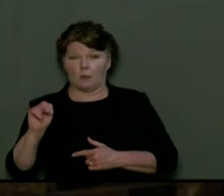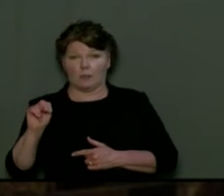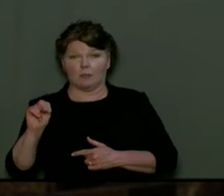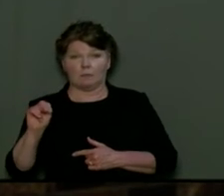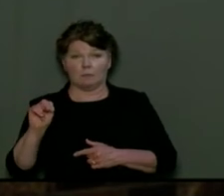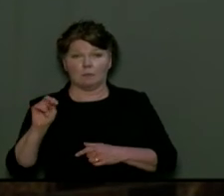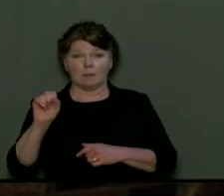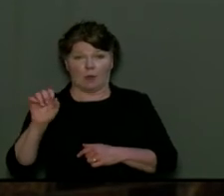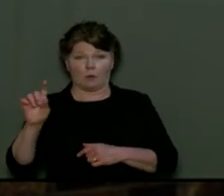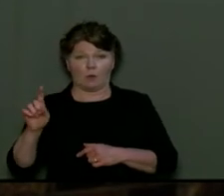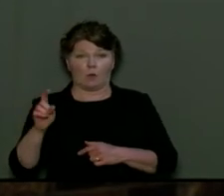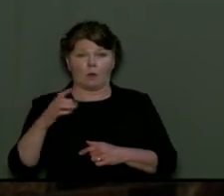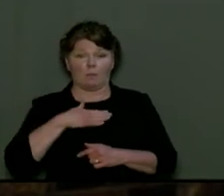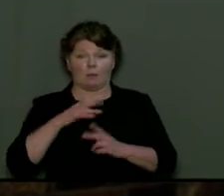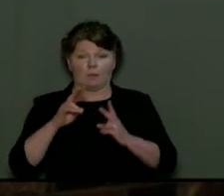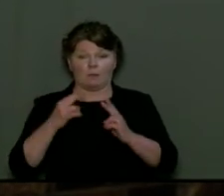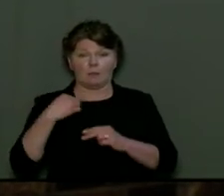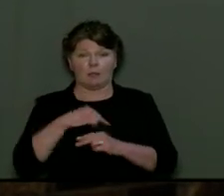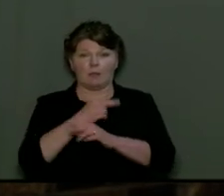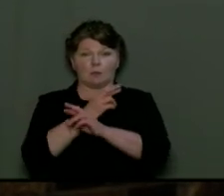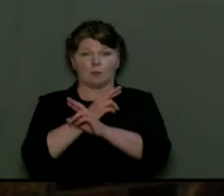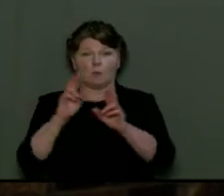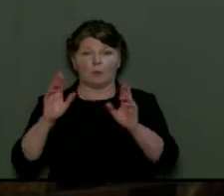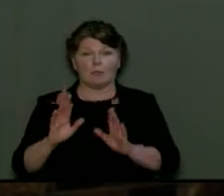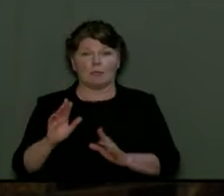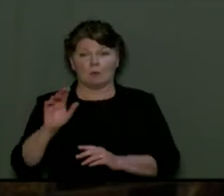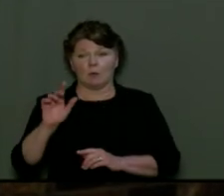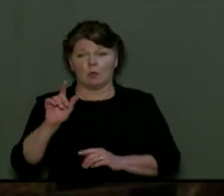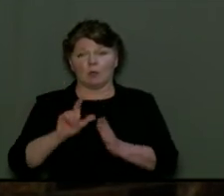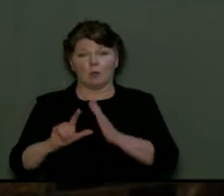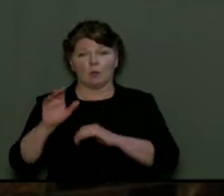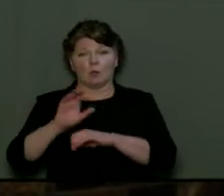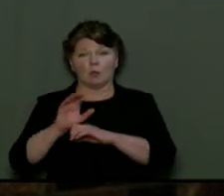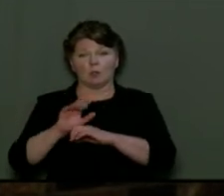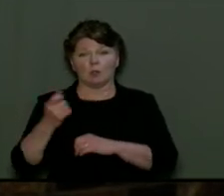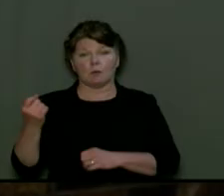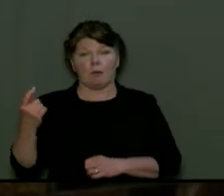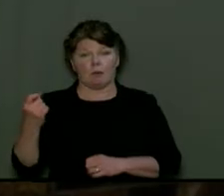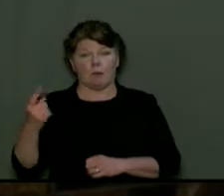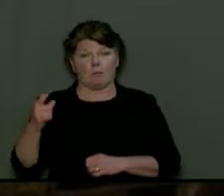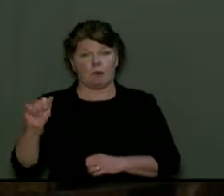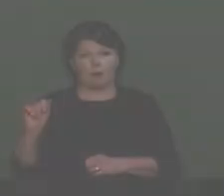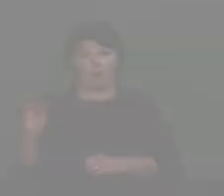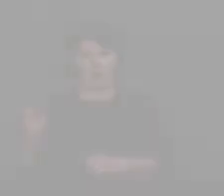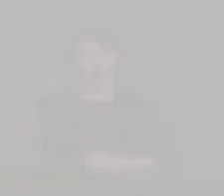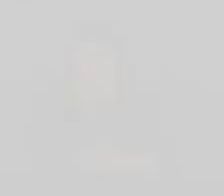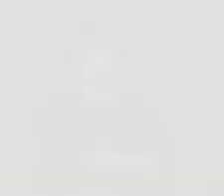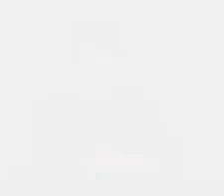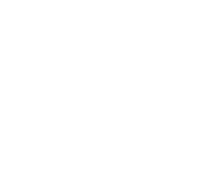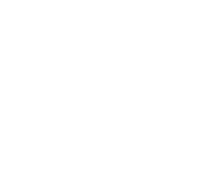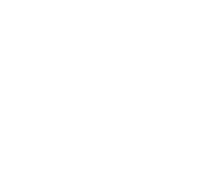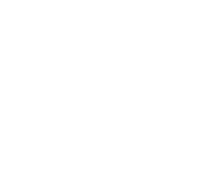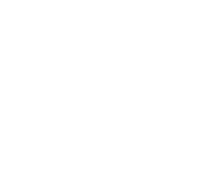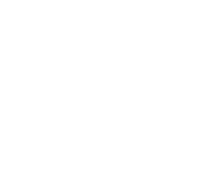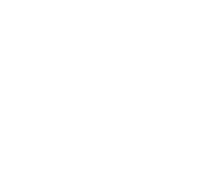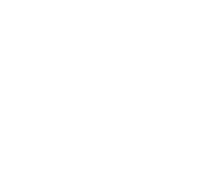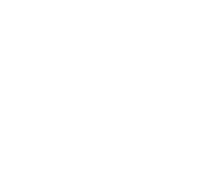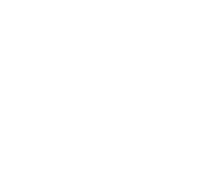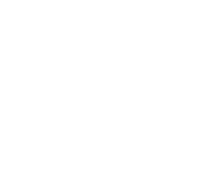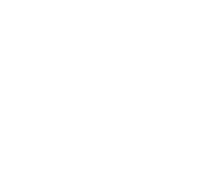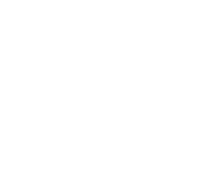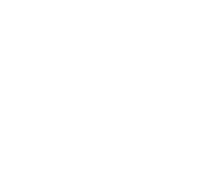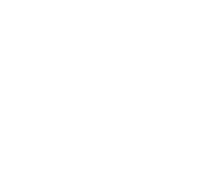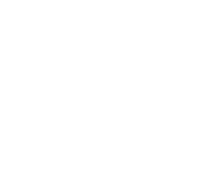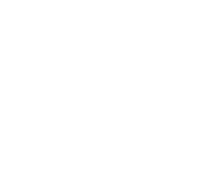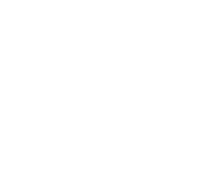like you to visit us at Redeemer Lutheran Church at 11 a.m. This broadcast is supported